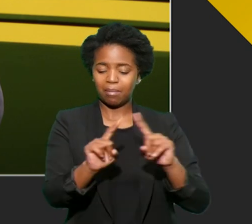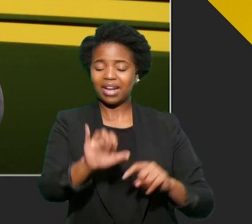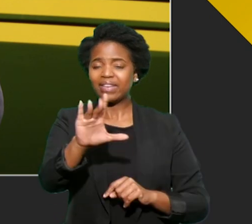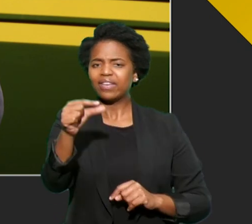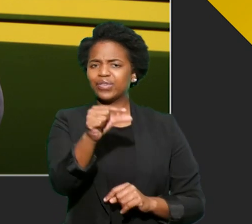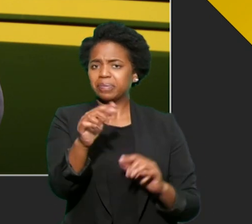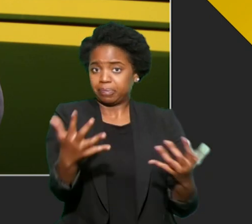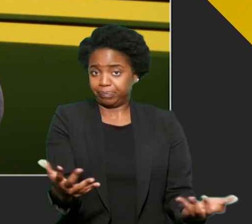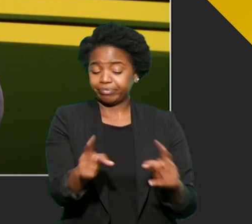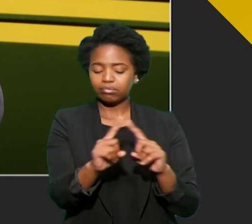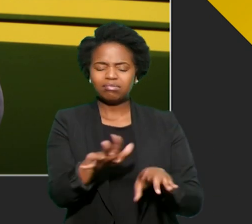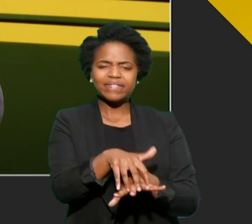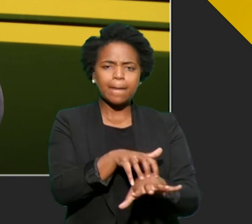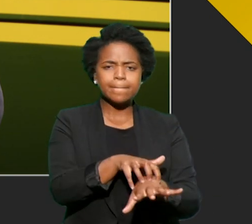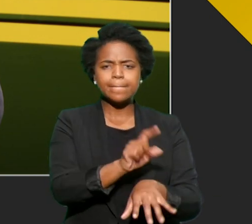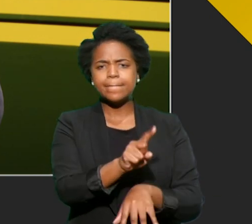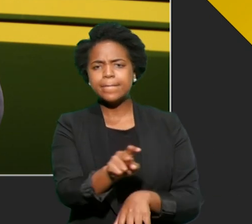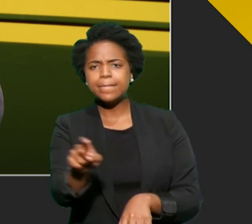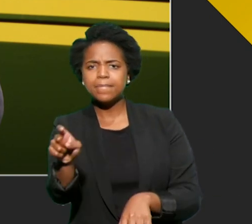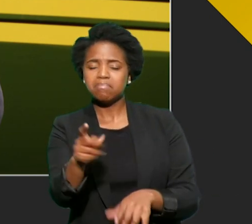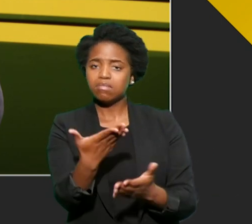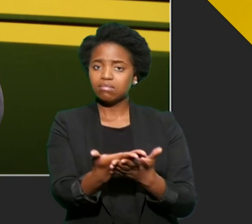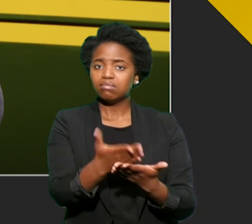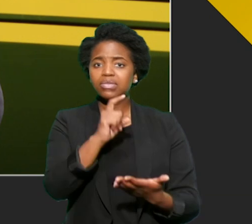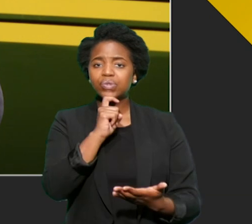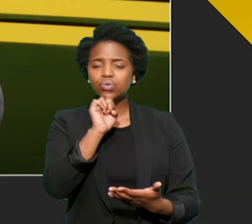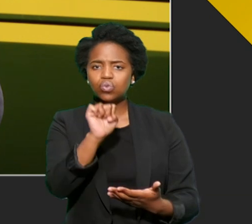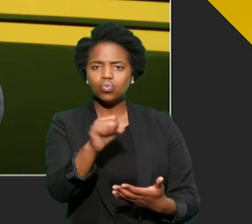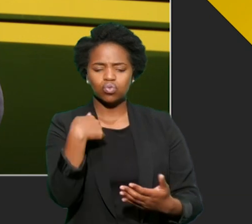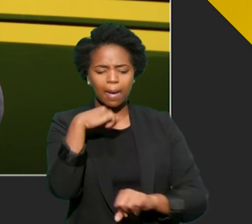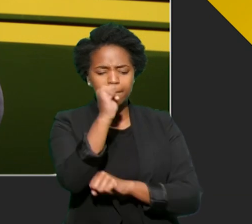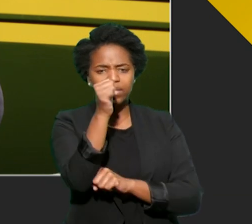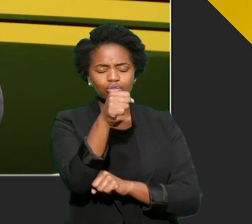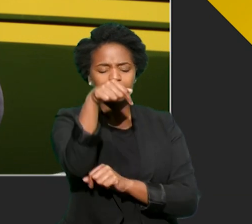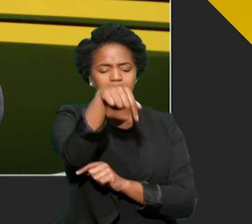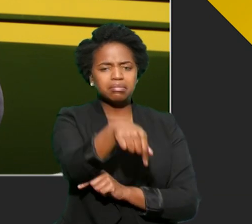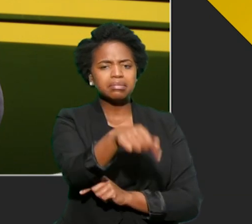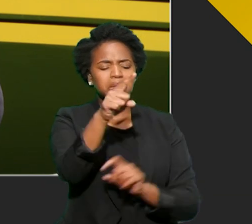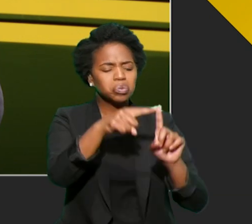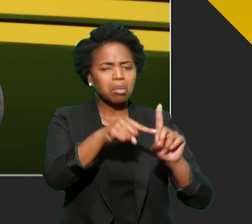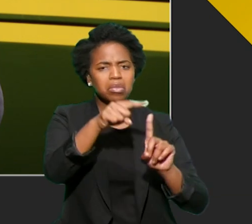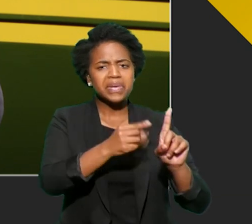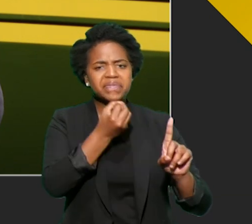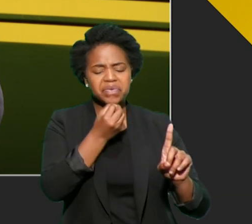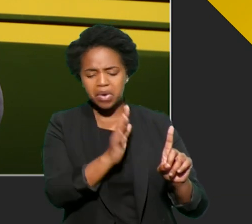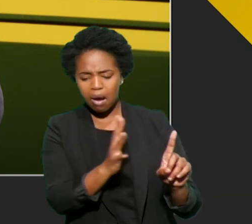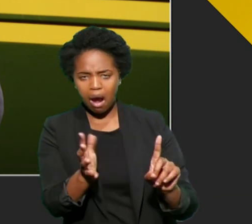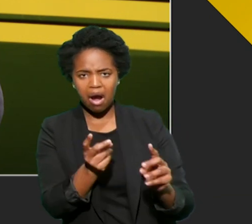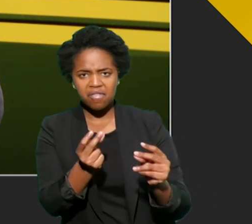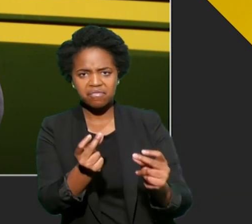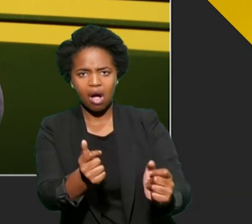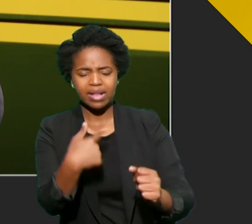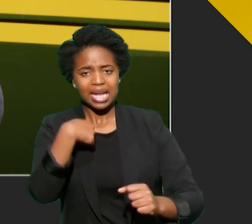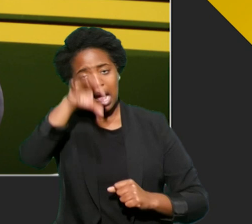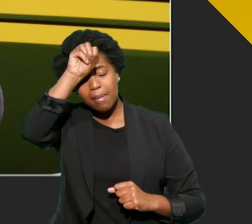world of agriculture, allowing people in the space of farmings to use different machinery that adapts and strengthens their use, but also into the